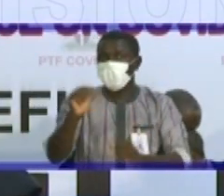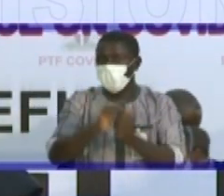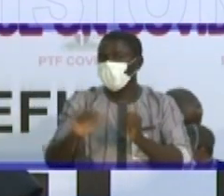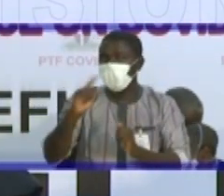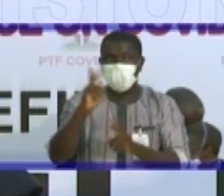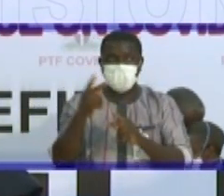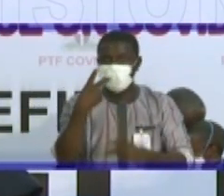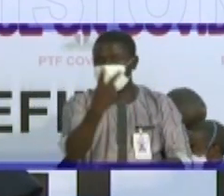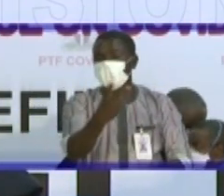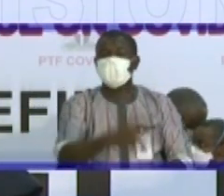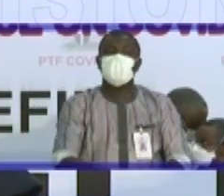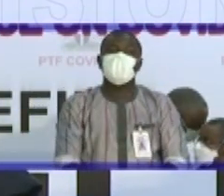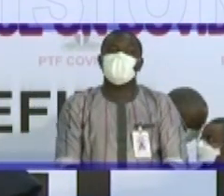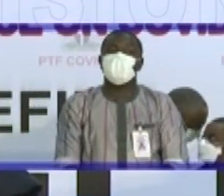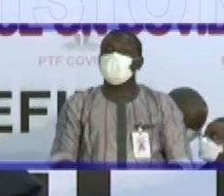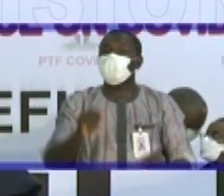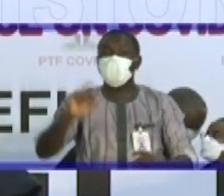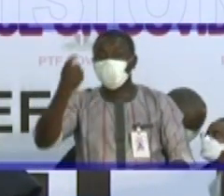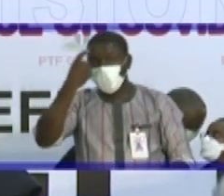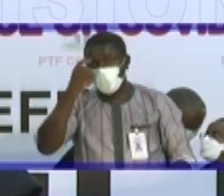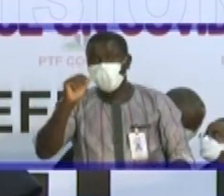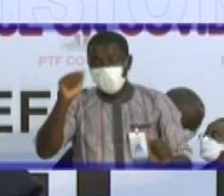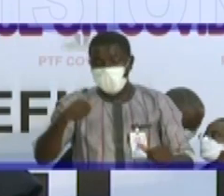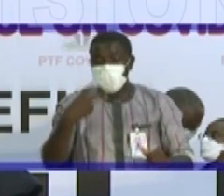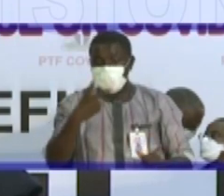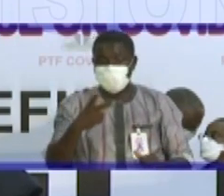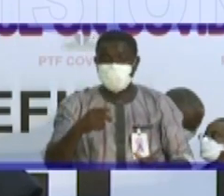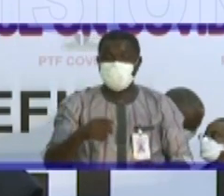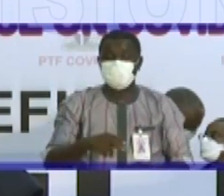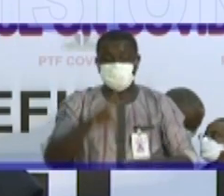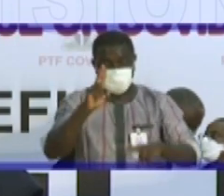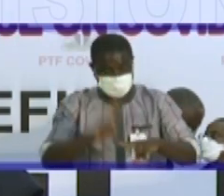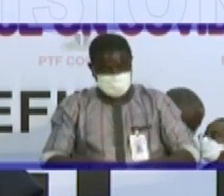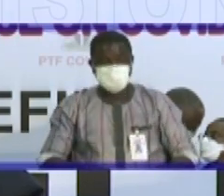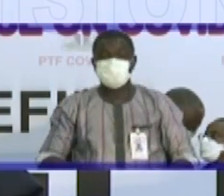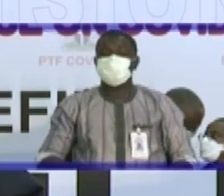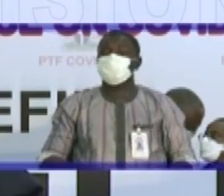No government anywhere in the world can sit down and watch fake news